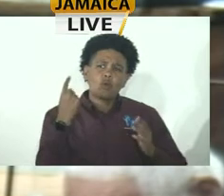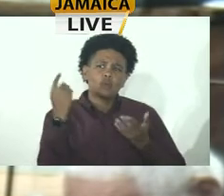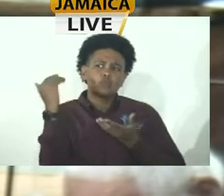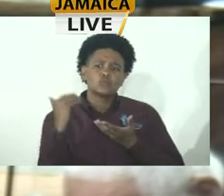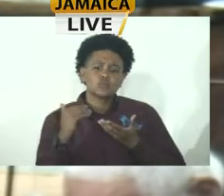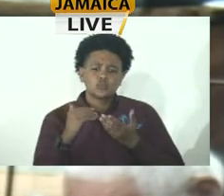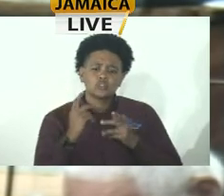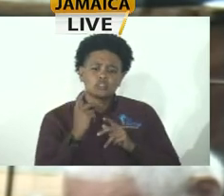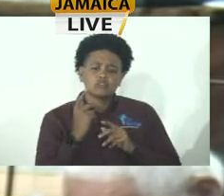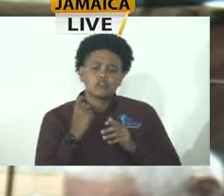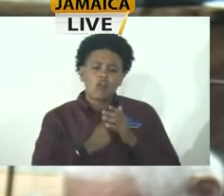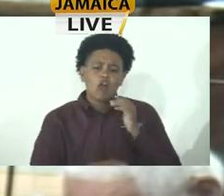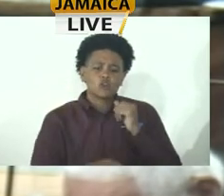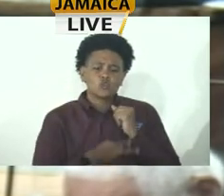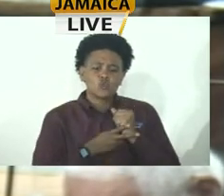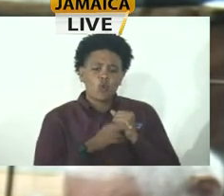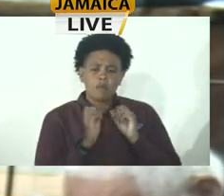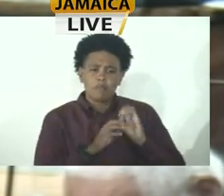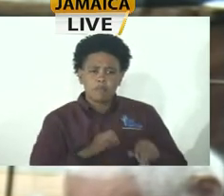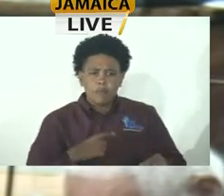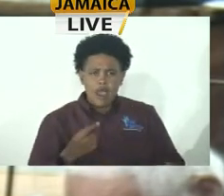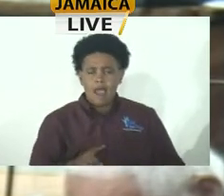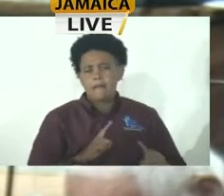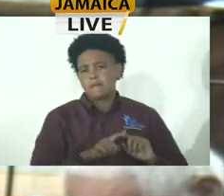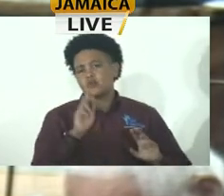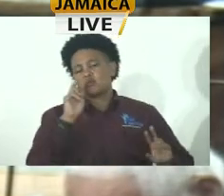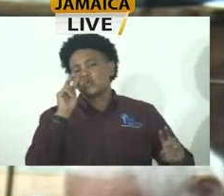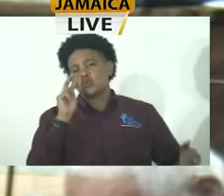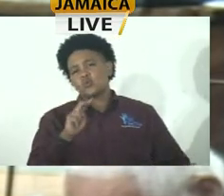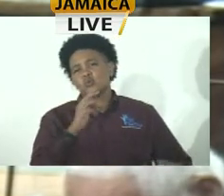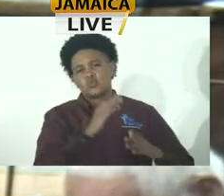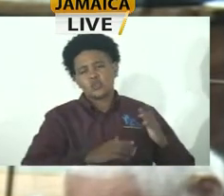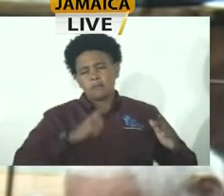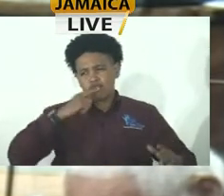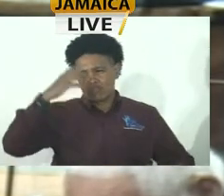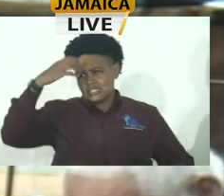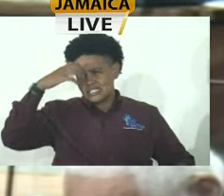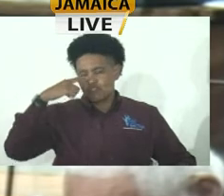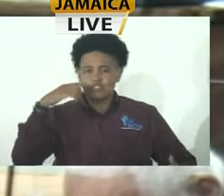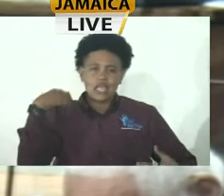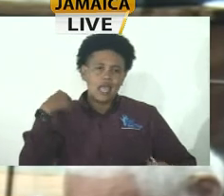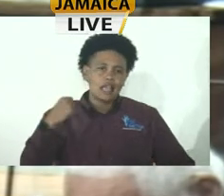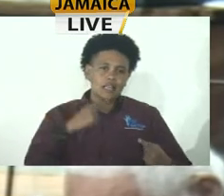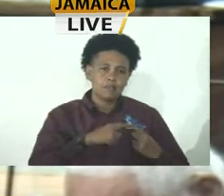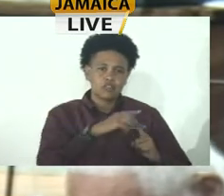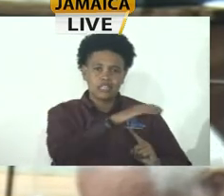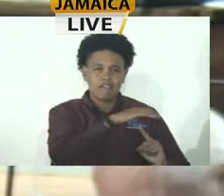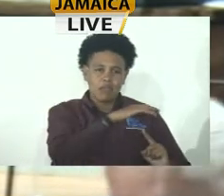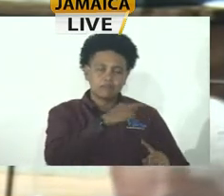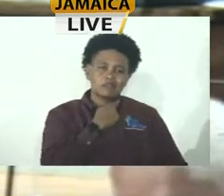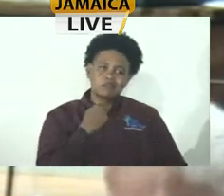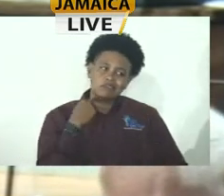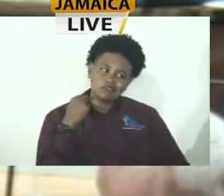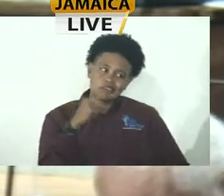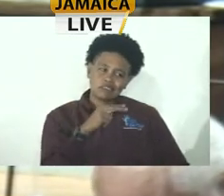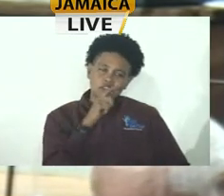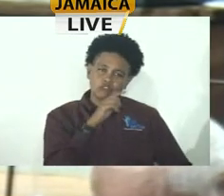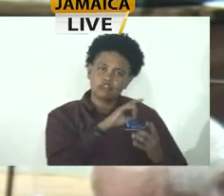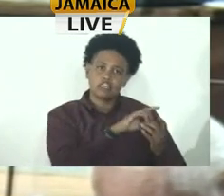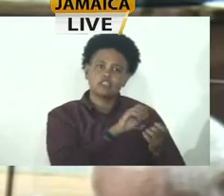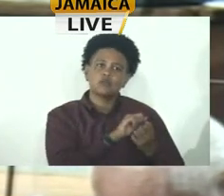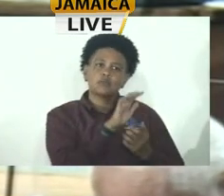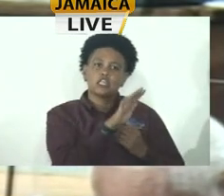to store them but it will also deal with some of the serious health and environmental risk associated with their